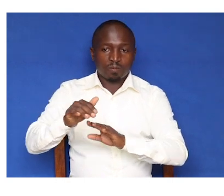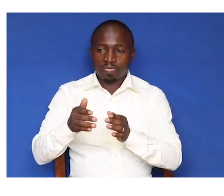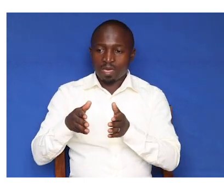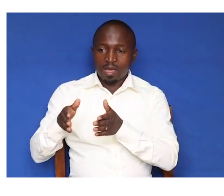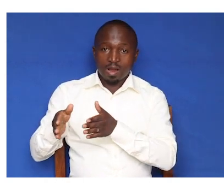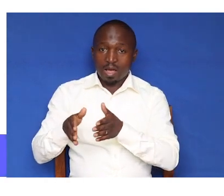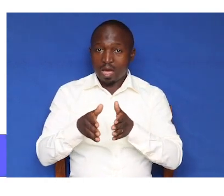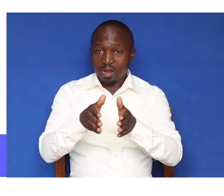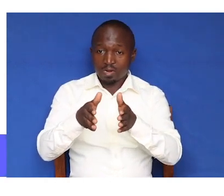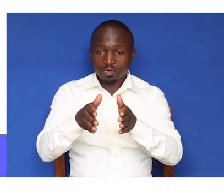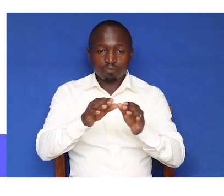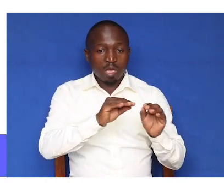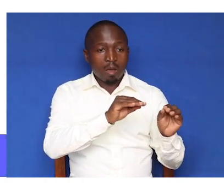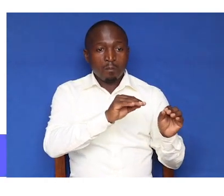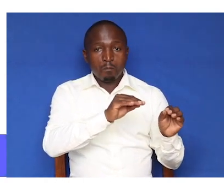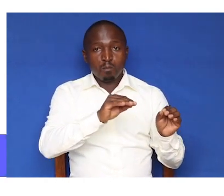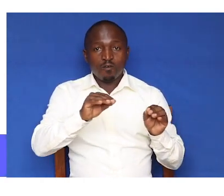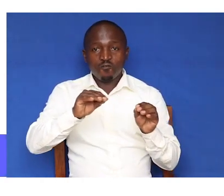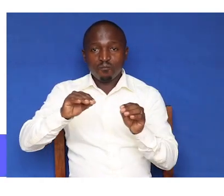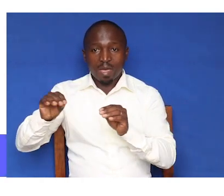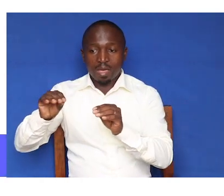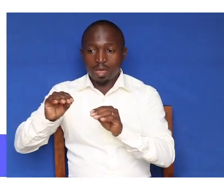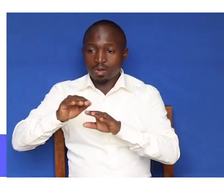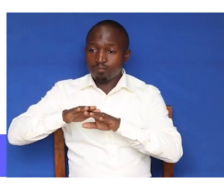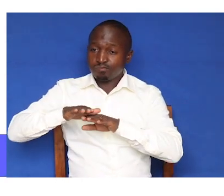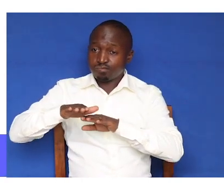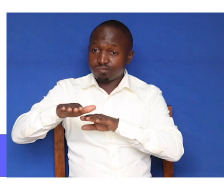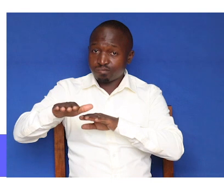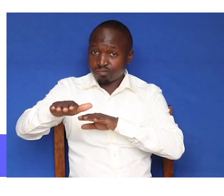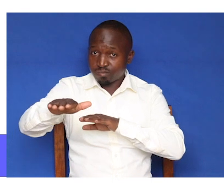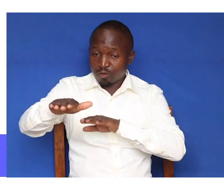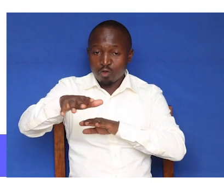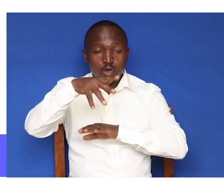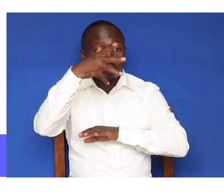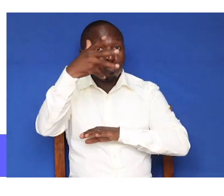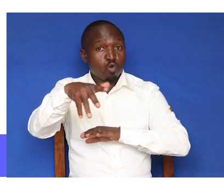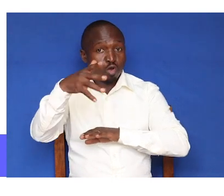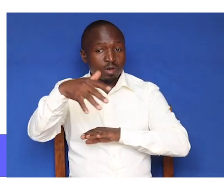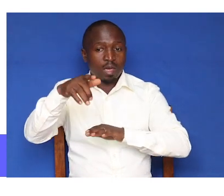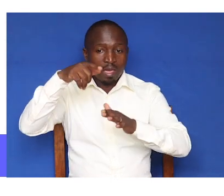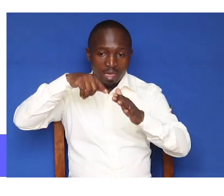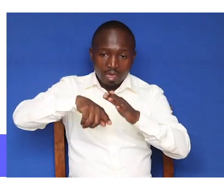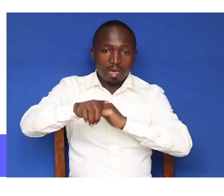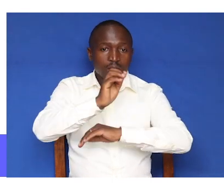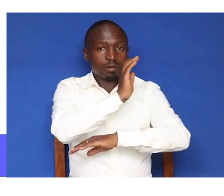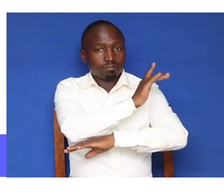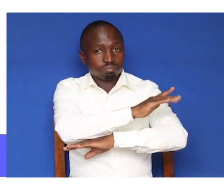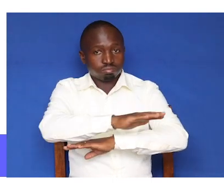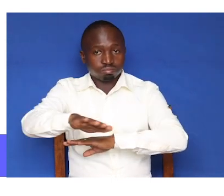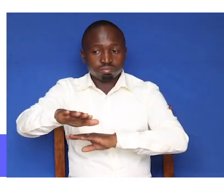the horizontal movements of water masses in the ocean over a